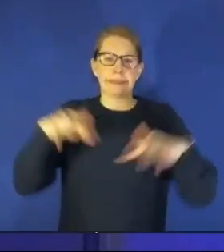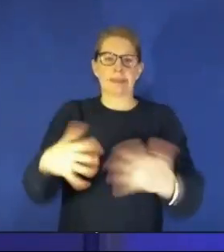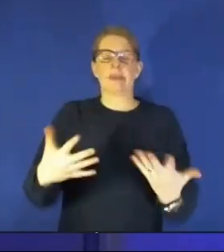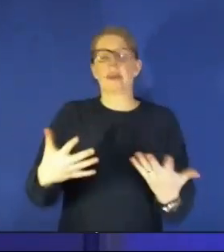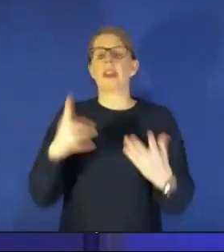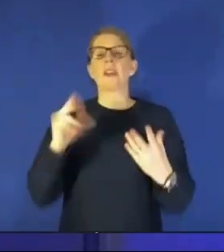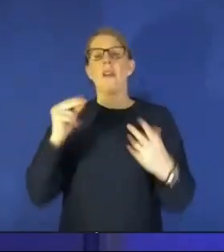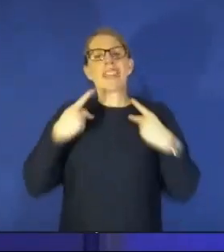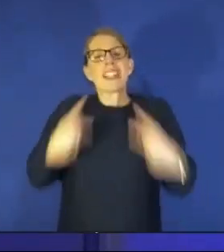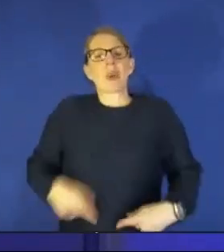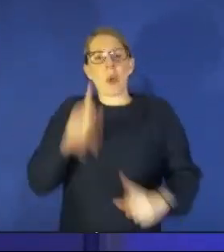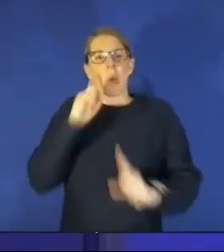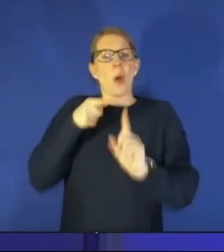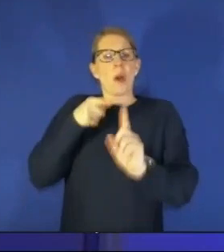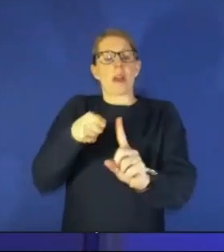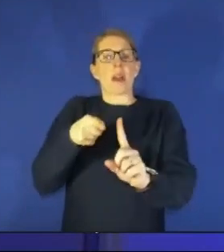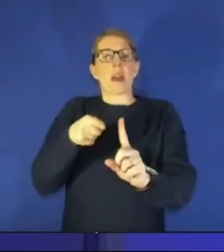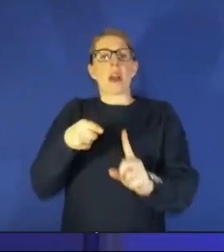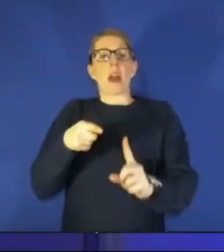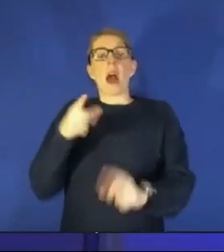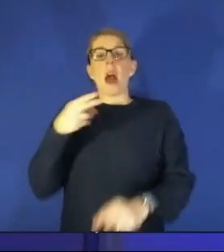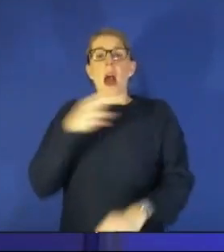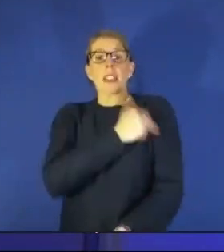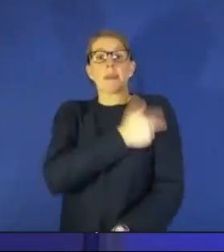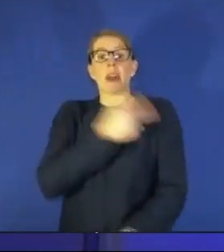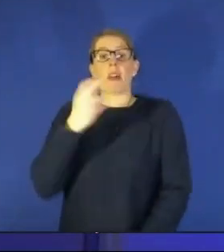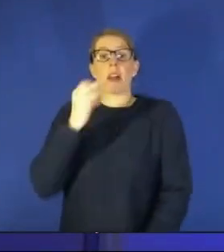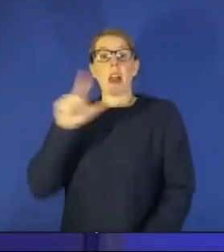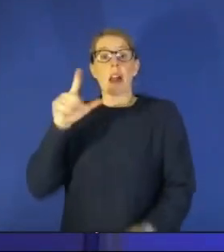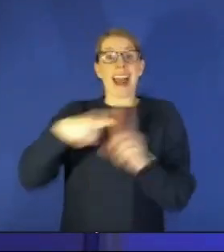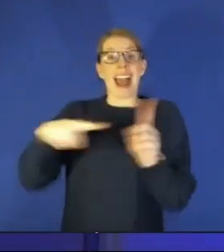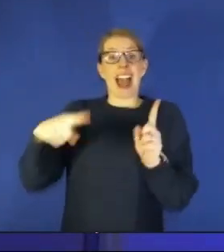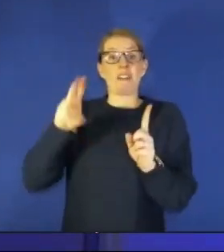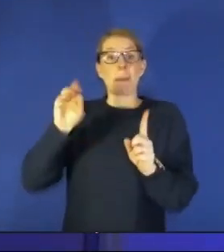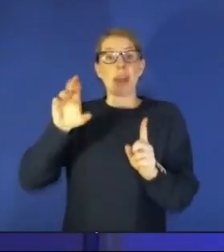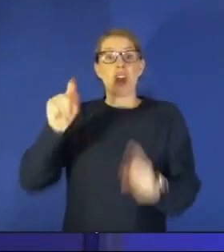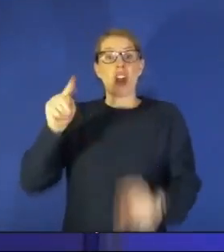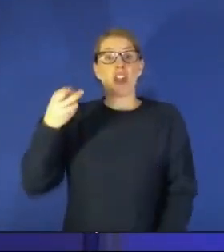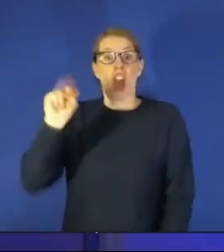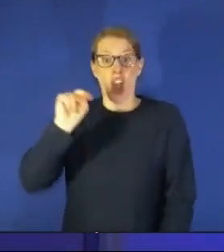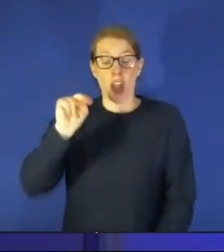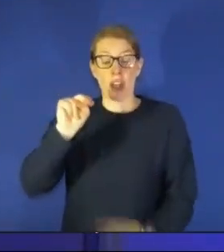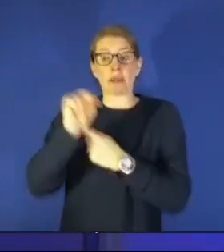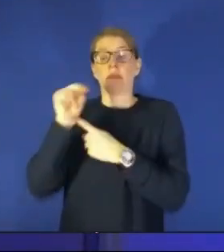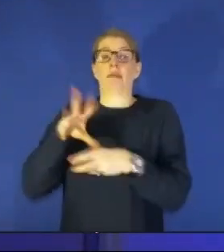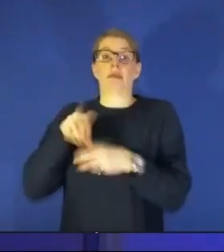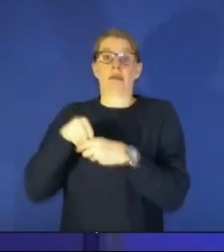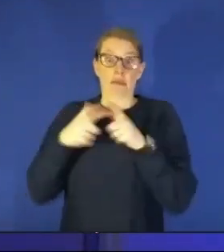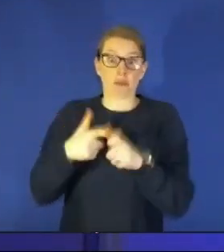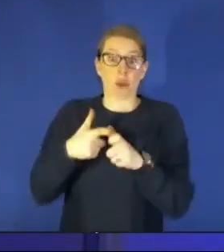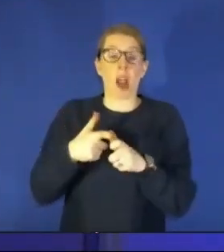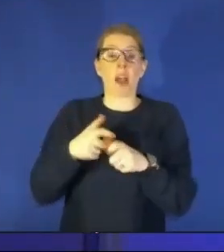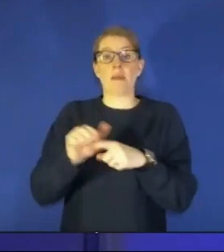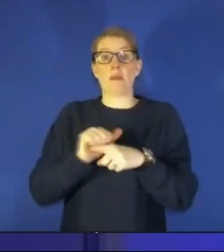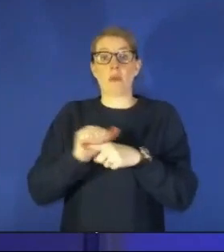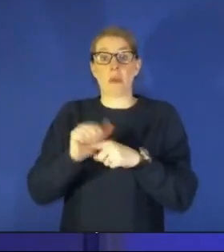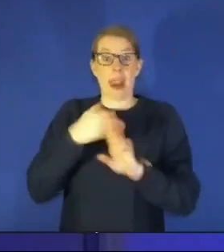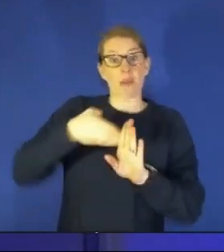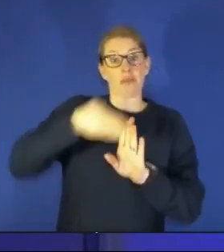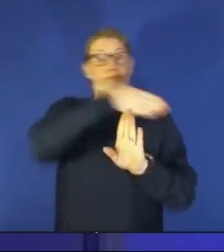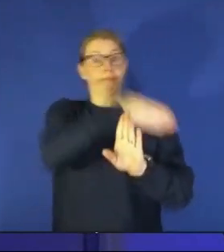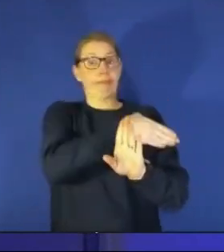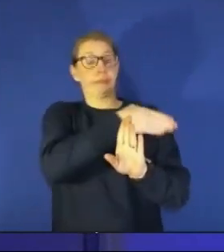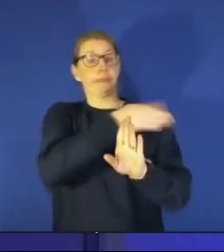of Hospital Hill half marathons. You have to prepare to do that. I mean, you really have to run and get your exercise in and do all your things. And